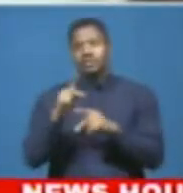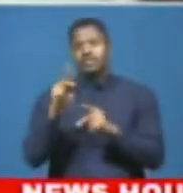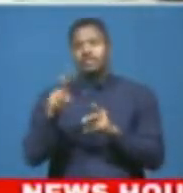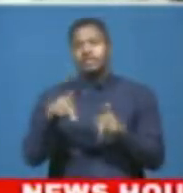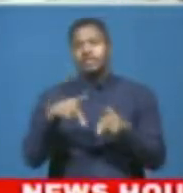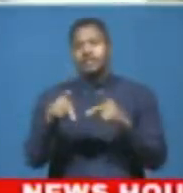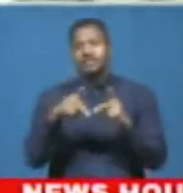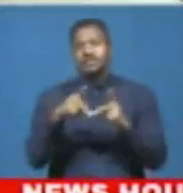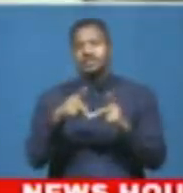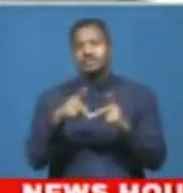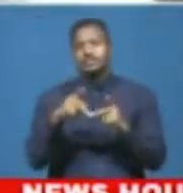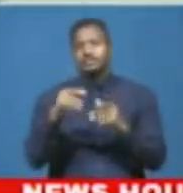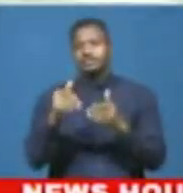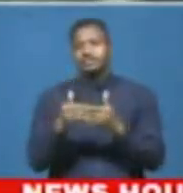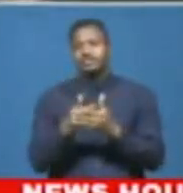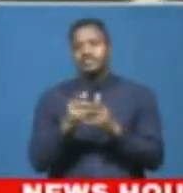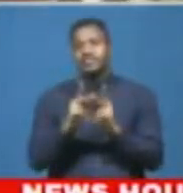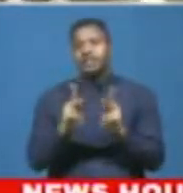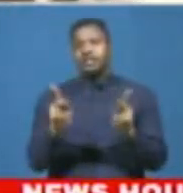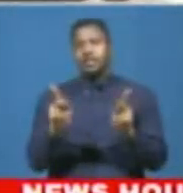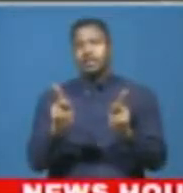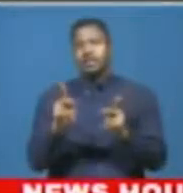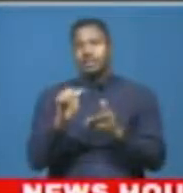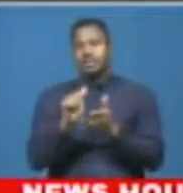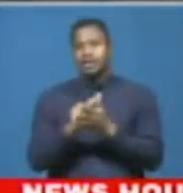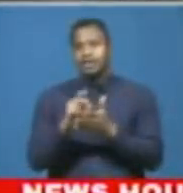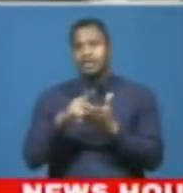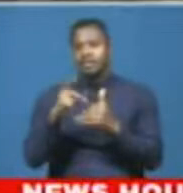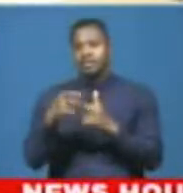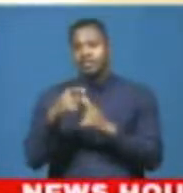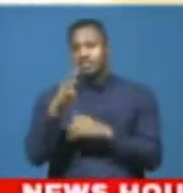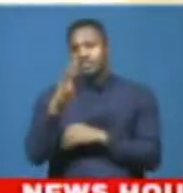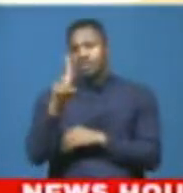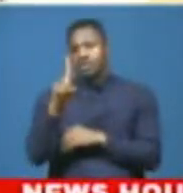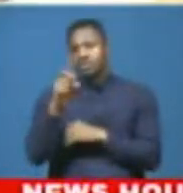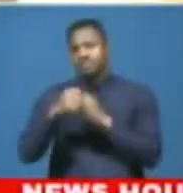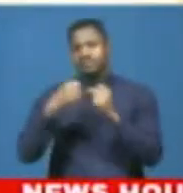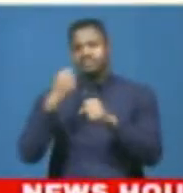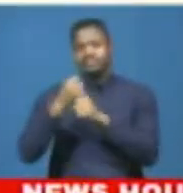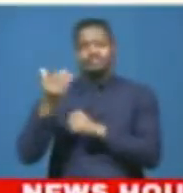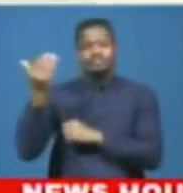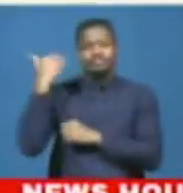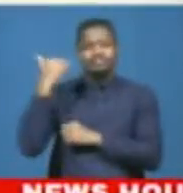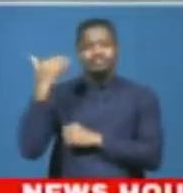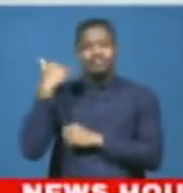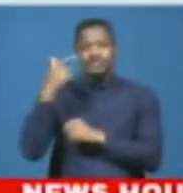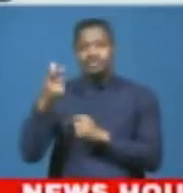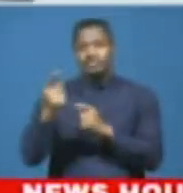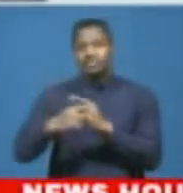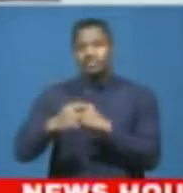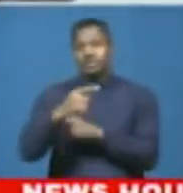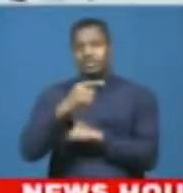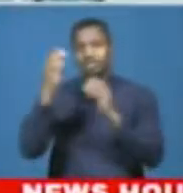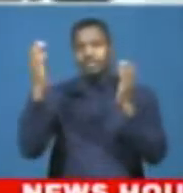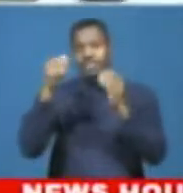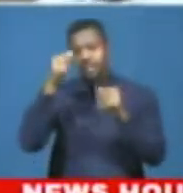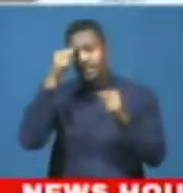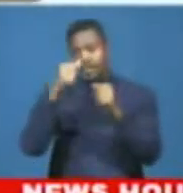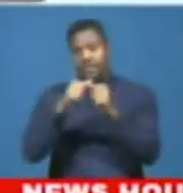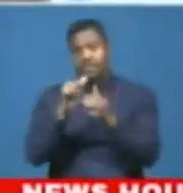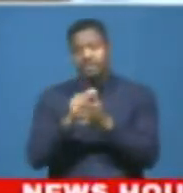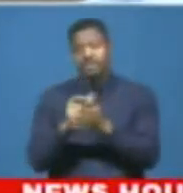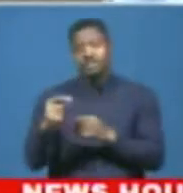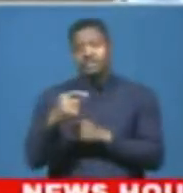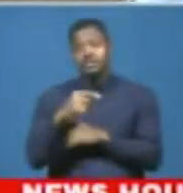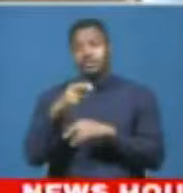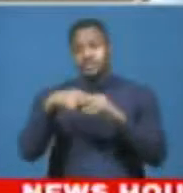ushering in the Third Republic. That event was 41 years ago, and at a deba today to commemorate it, the